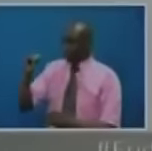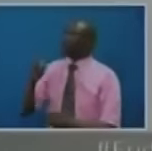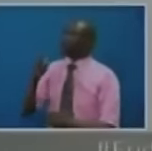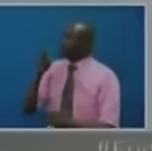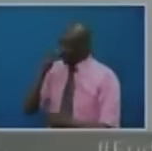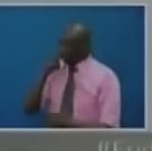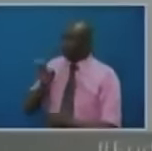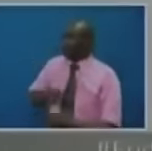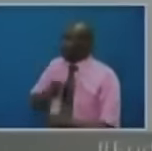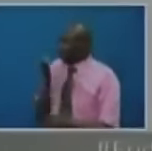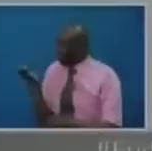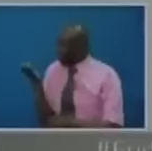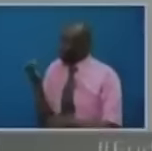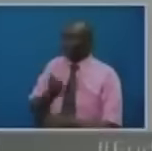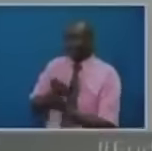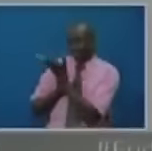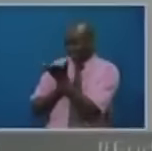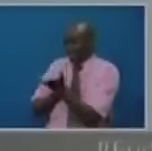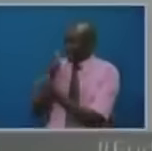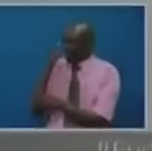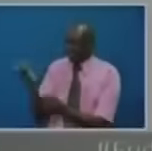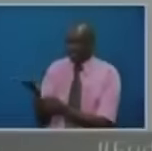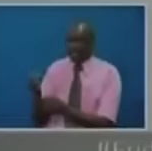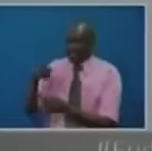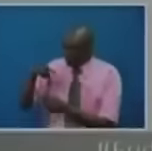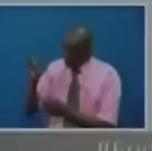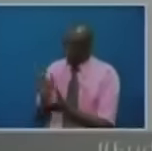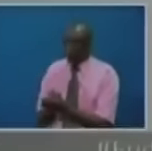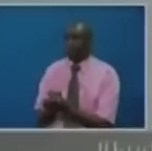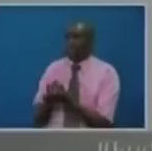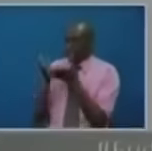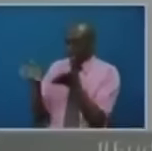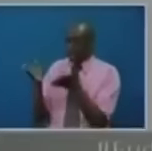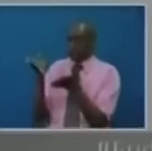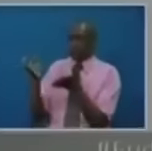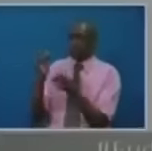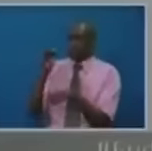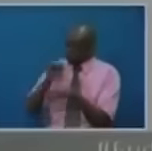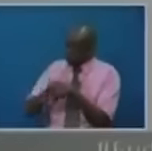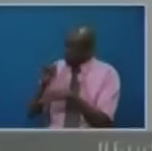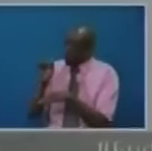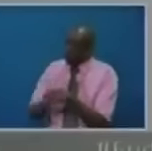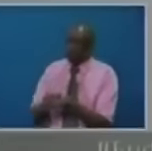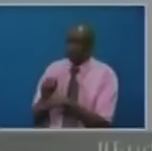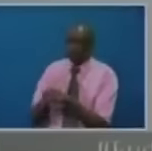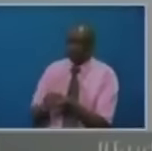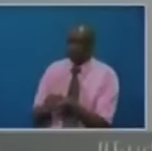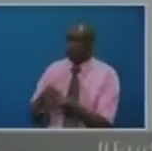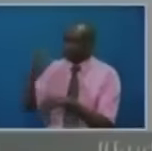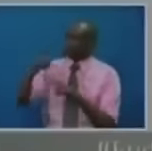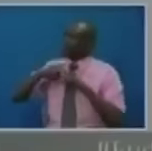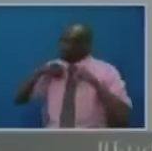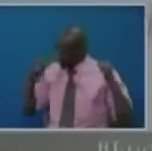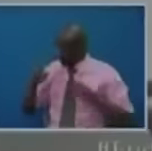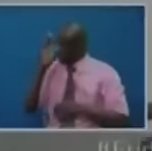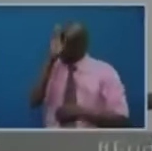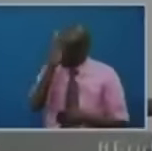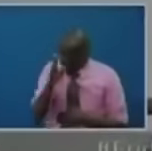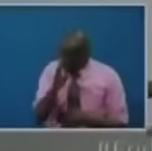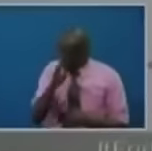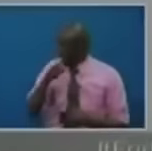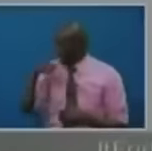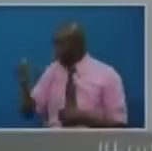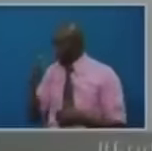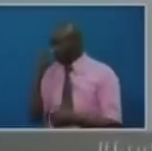Yeah, she's doing very well. Yeah, I mean, breaking the boundaries, and you're doing that too. Mm-hmm. I mean, being, you know, a pastor on Sunday and, you know, so many